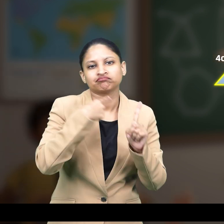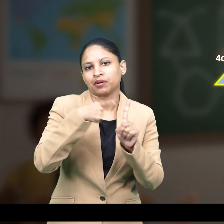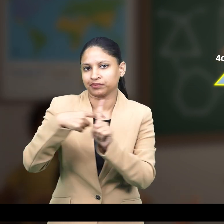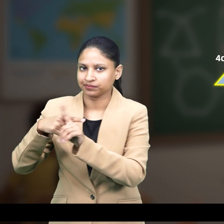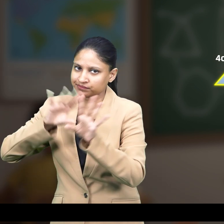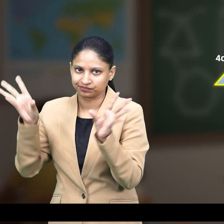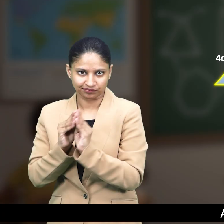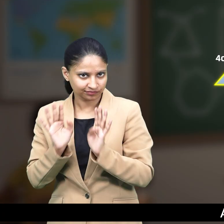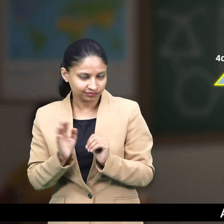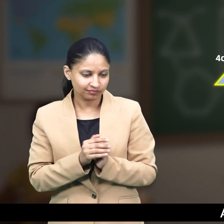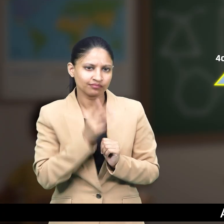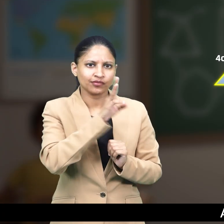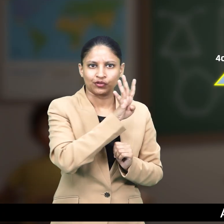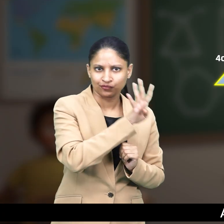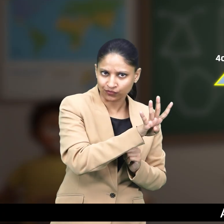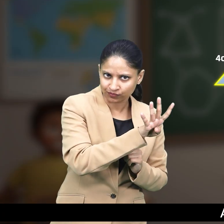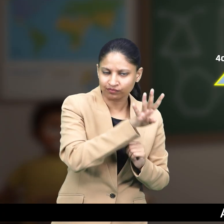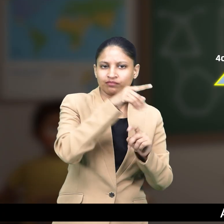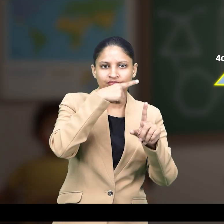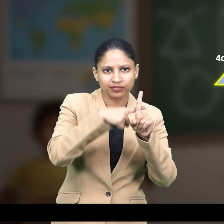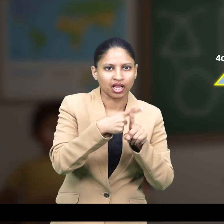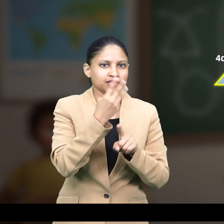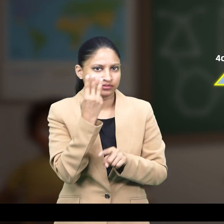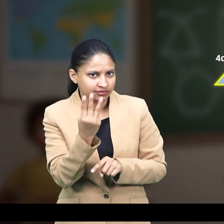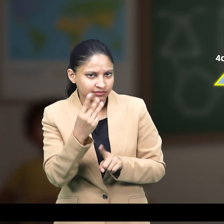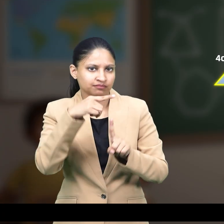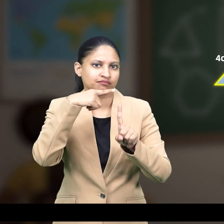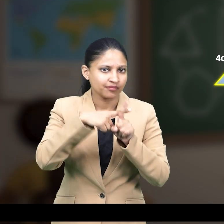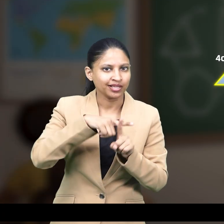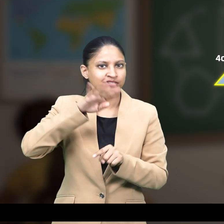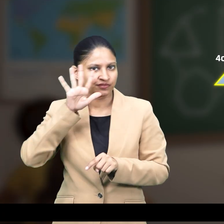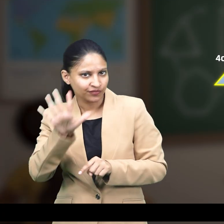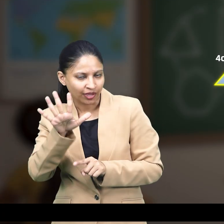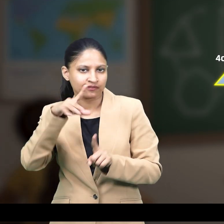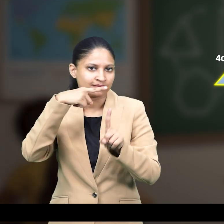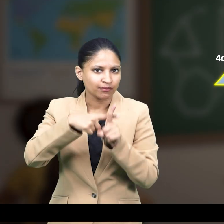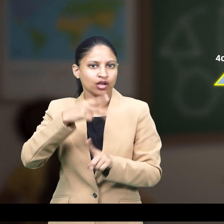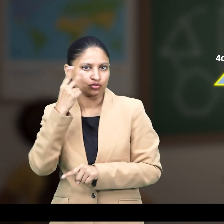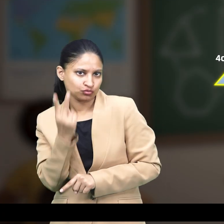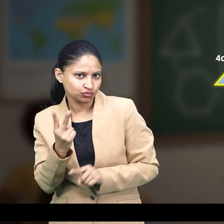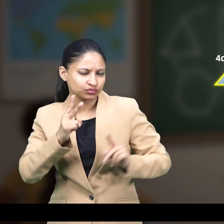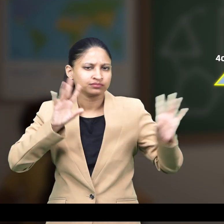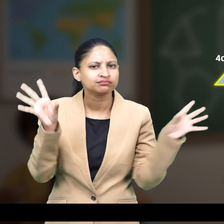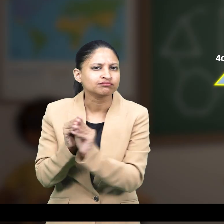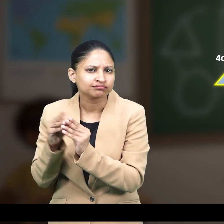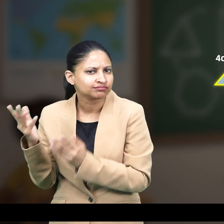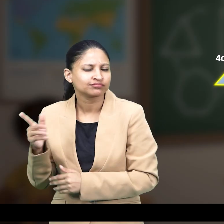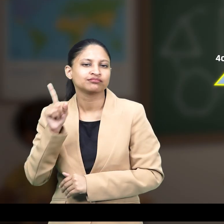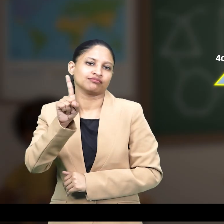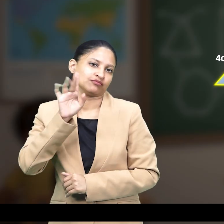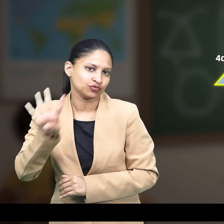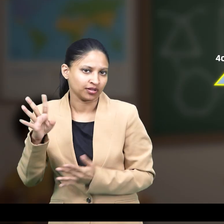1. Add all the sides. 4 plus 3 plus 5 plus 2 is equal